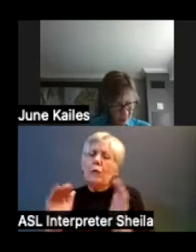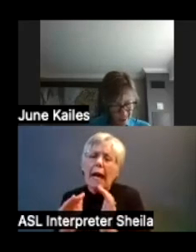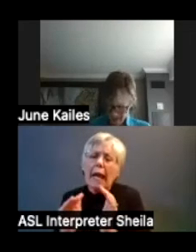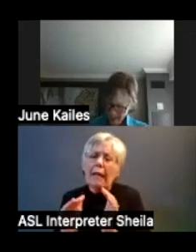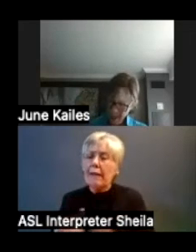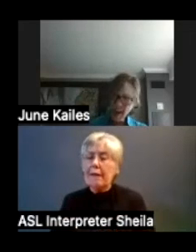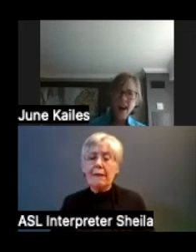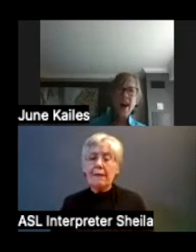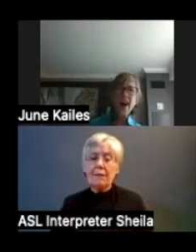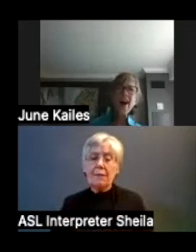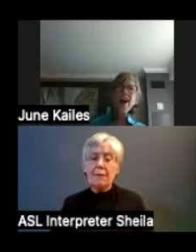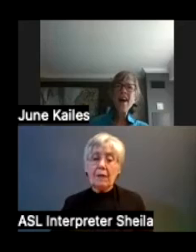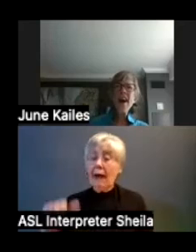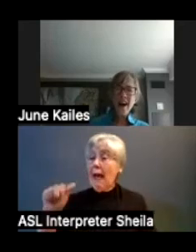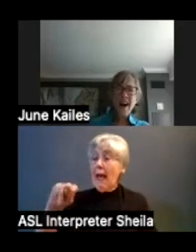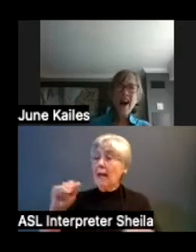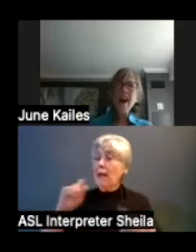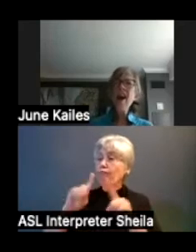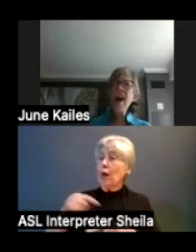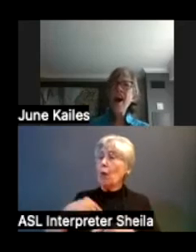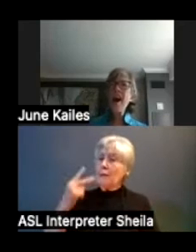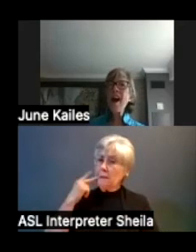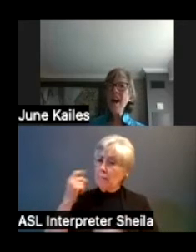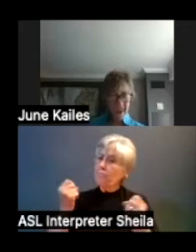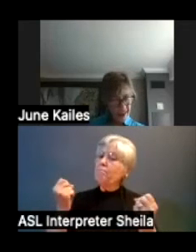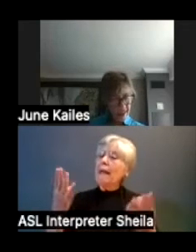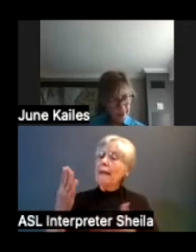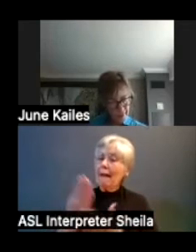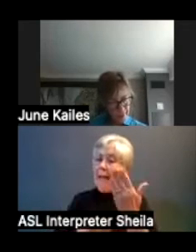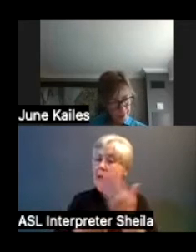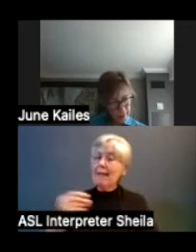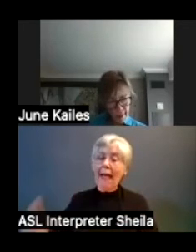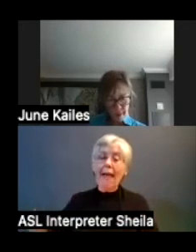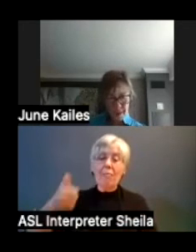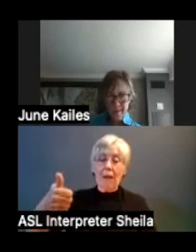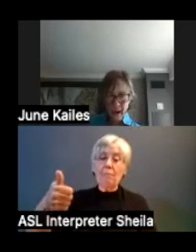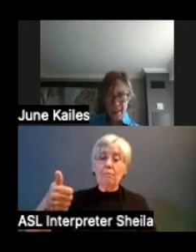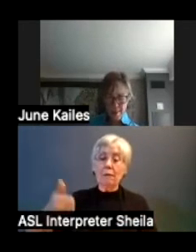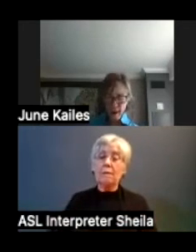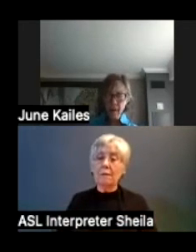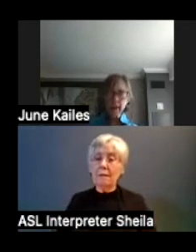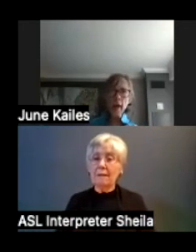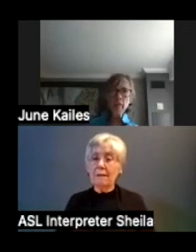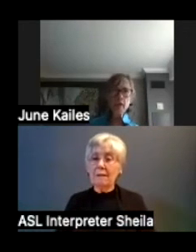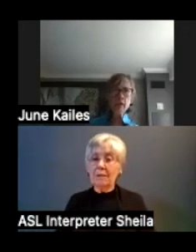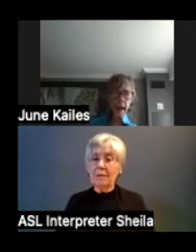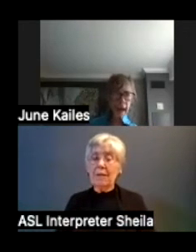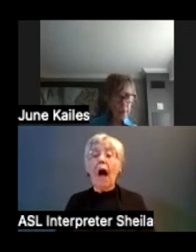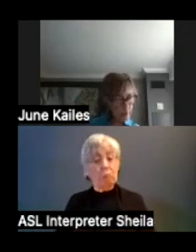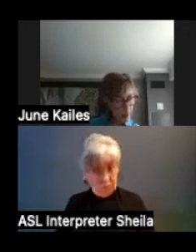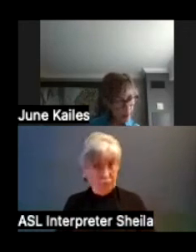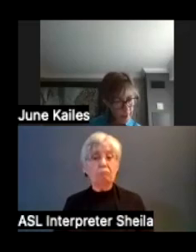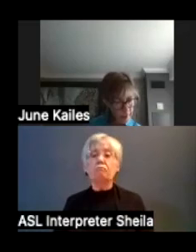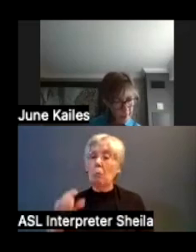We're seeing a number of hands and thumbs raised. So, Okay, well, you guys are on top of your